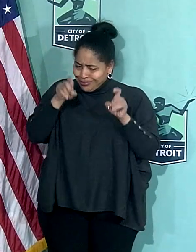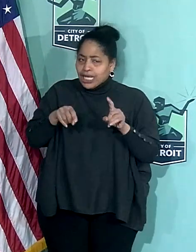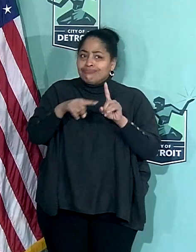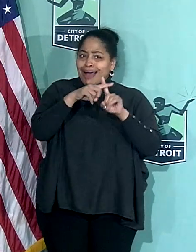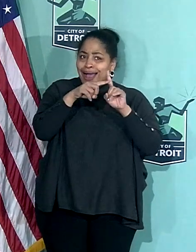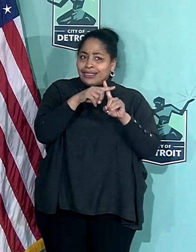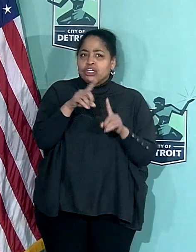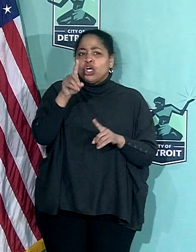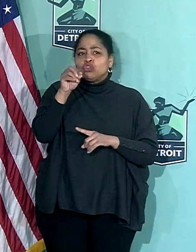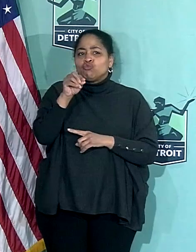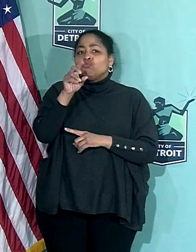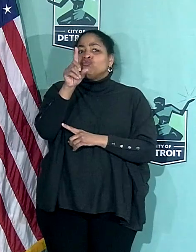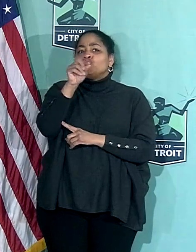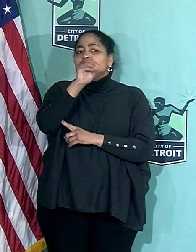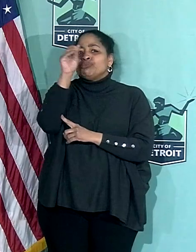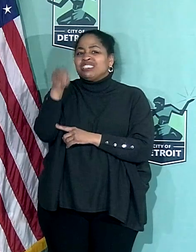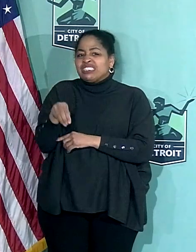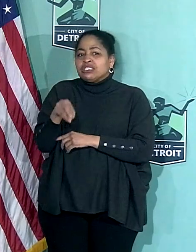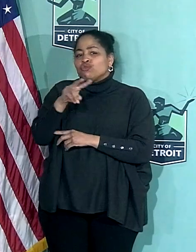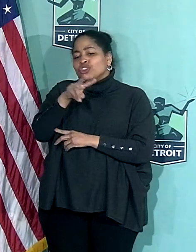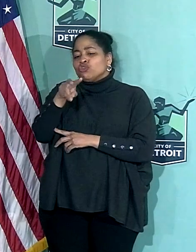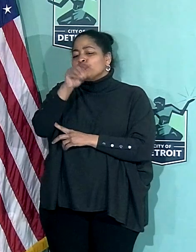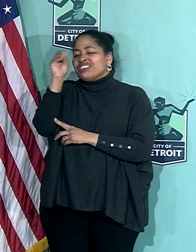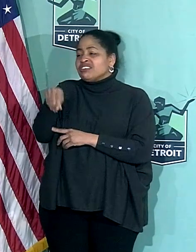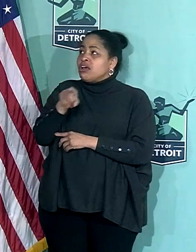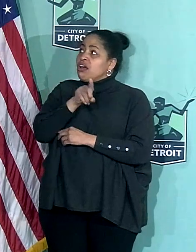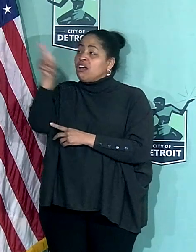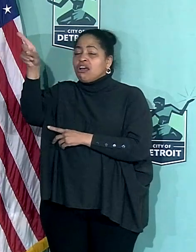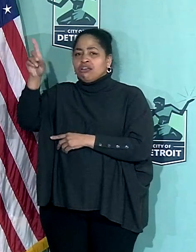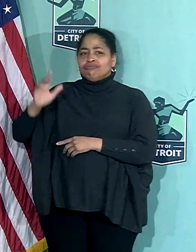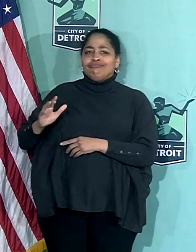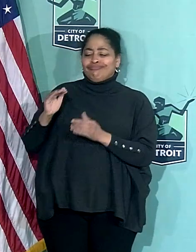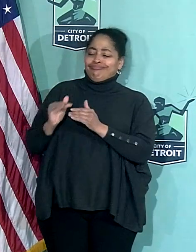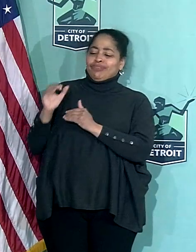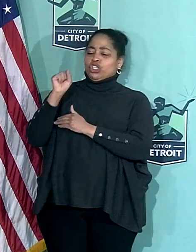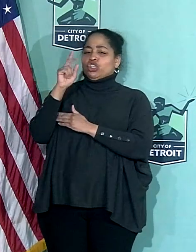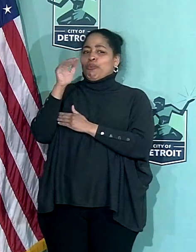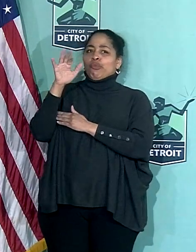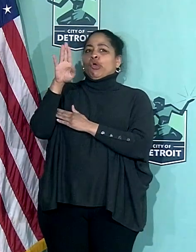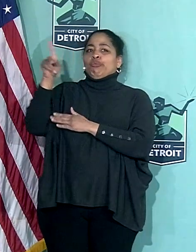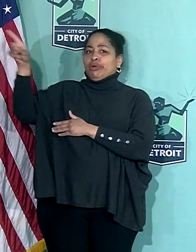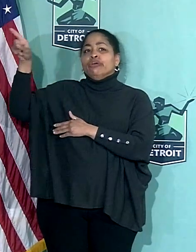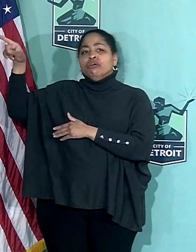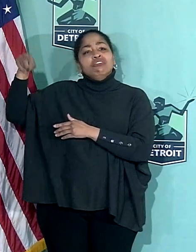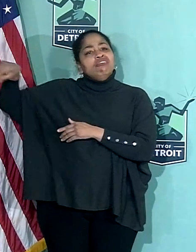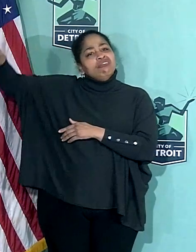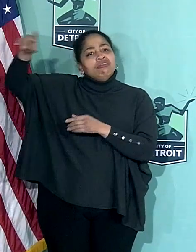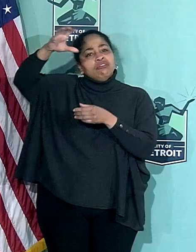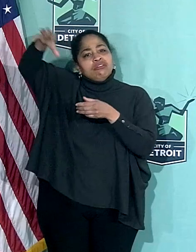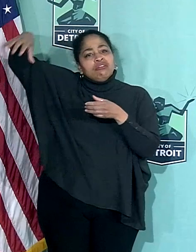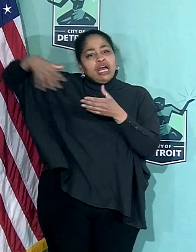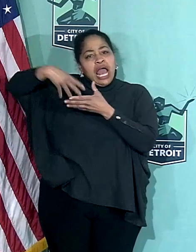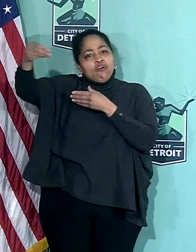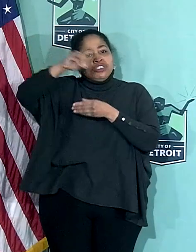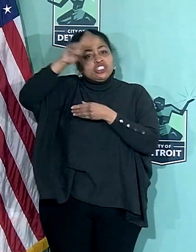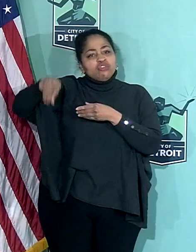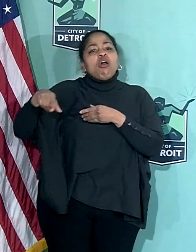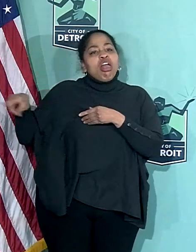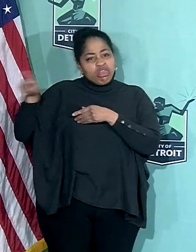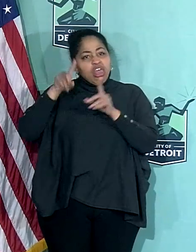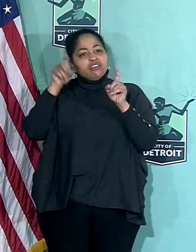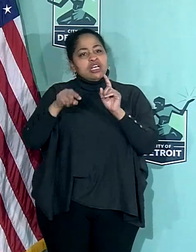of suburbanites tested positive. This has been spread throughout the Tri-County area. This hasn't been a hot